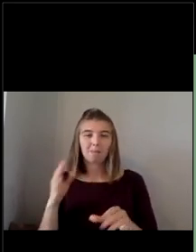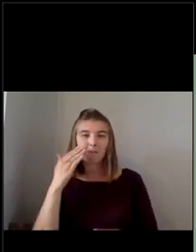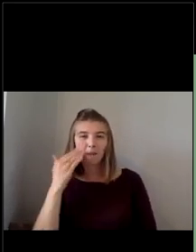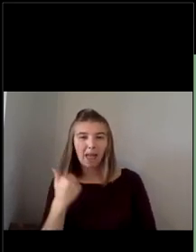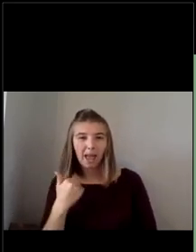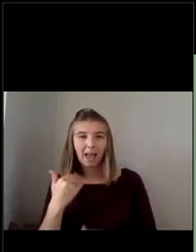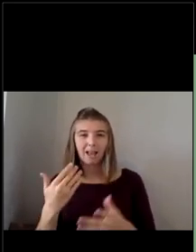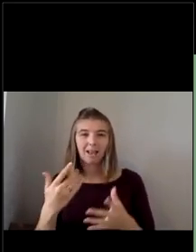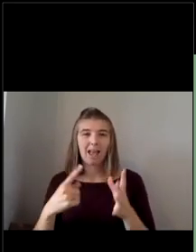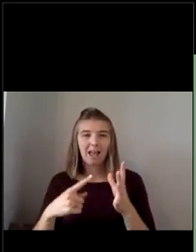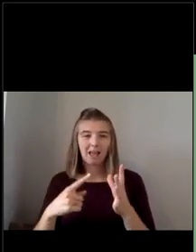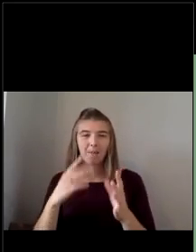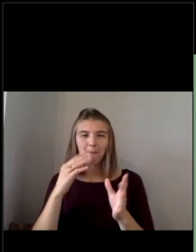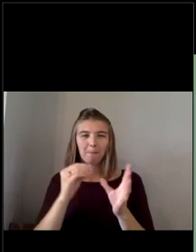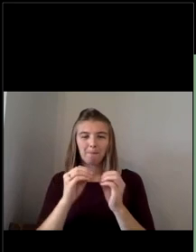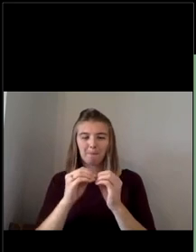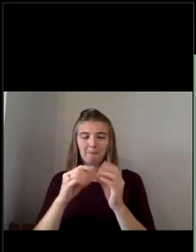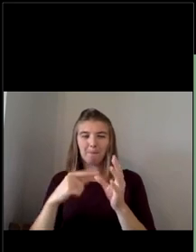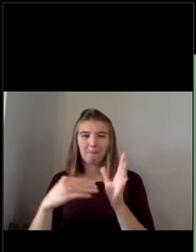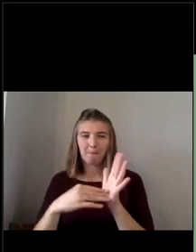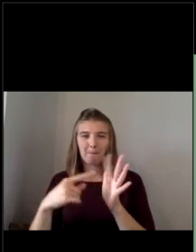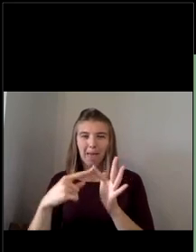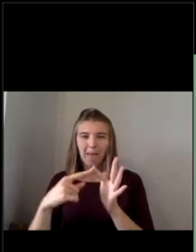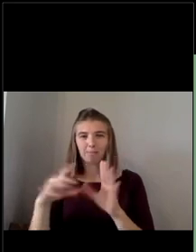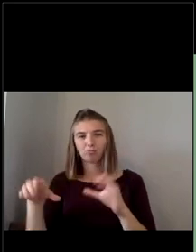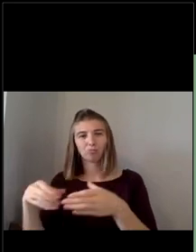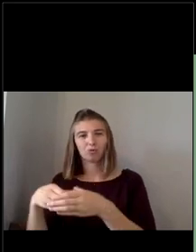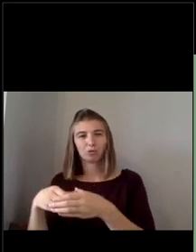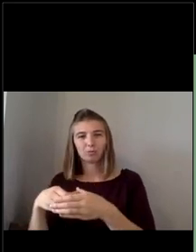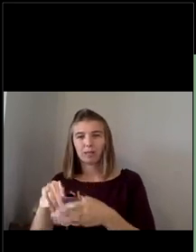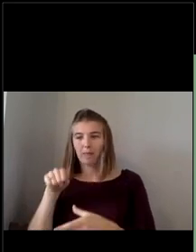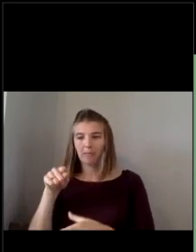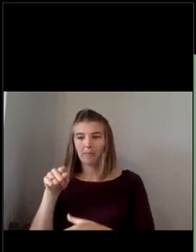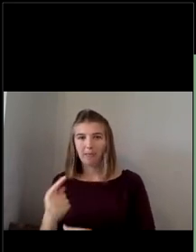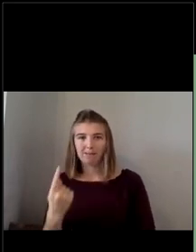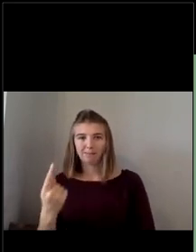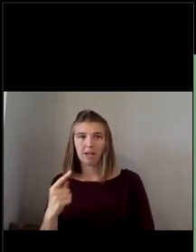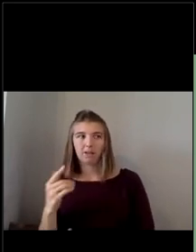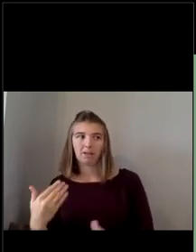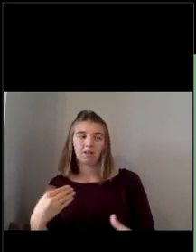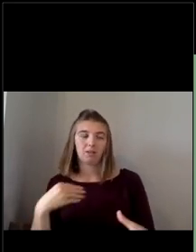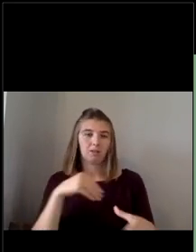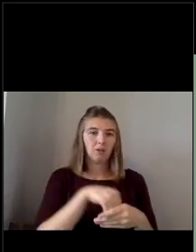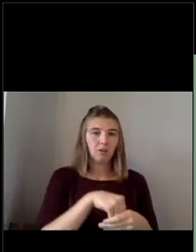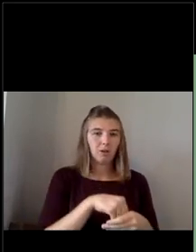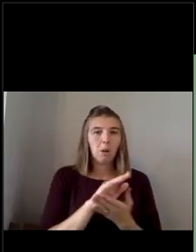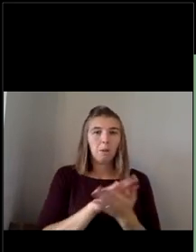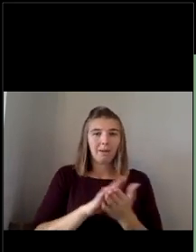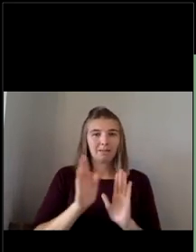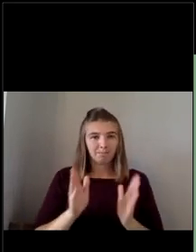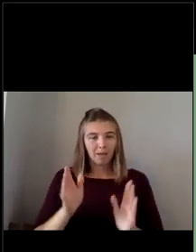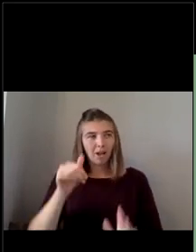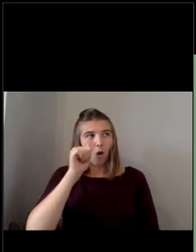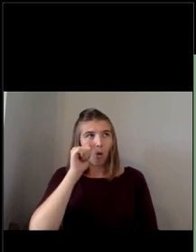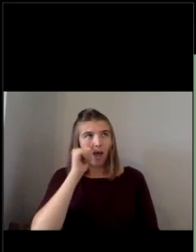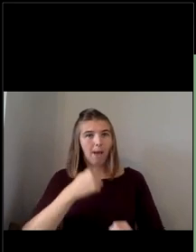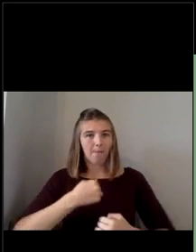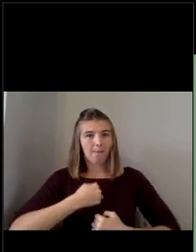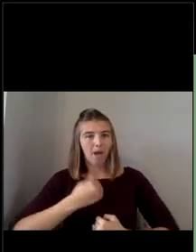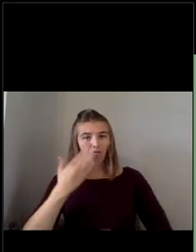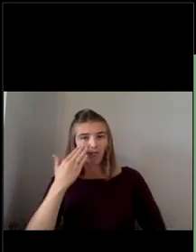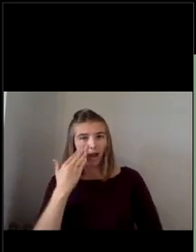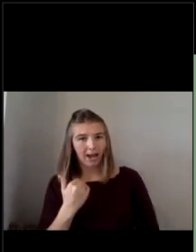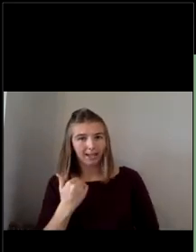explicitly aware of the role of their ethnicity in the construction of belonging and otherness in higher